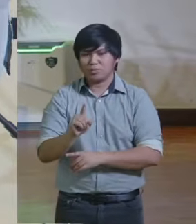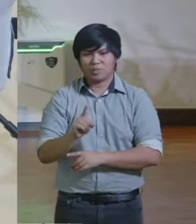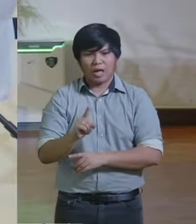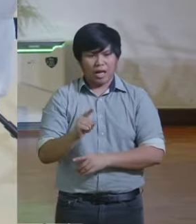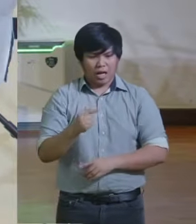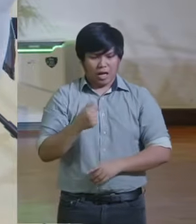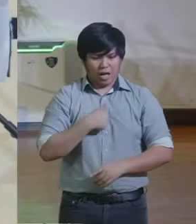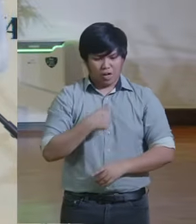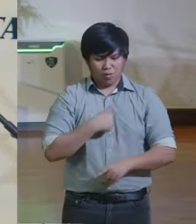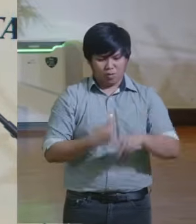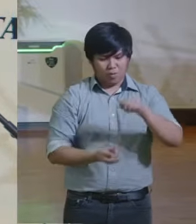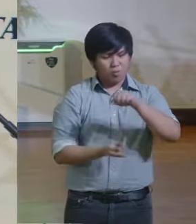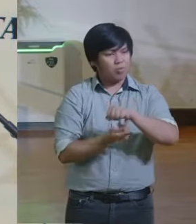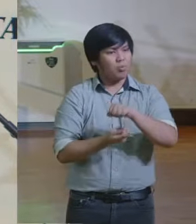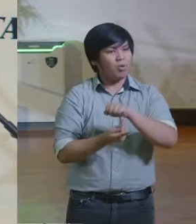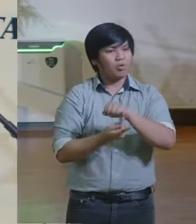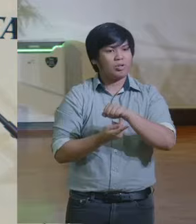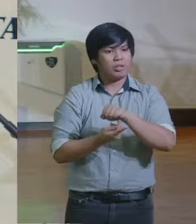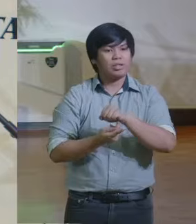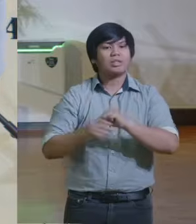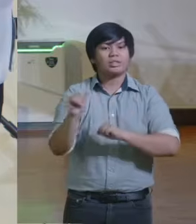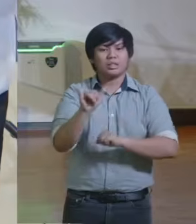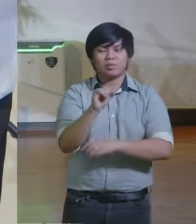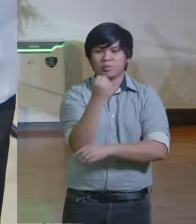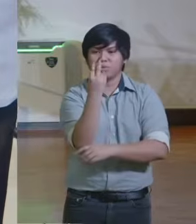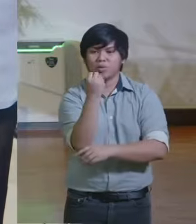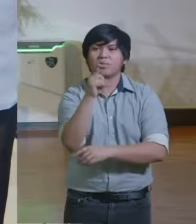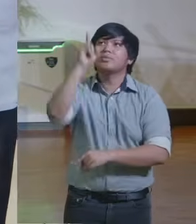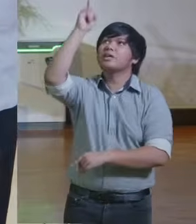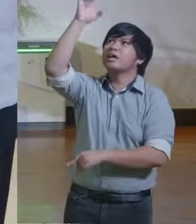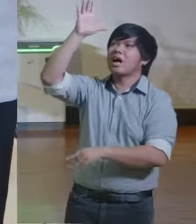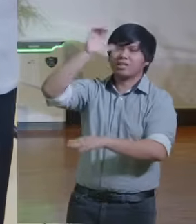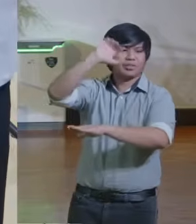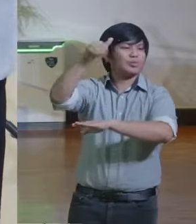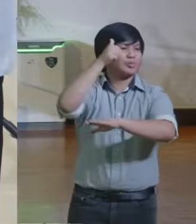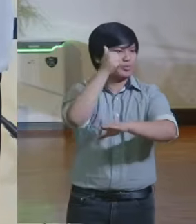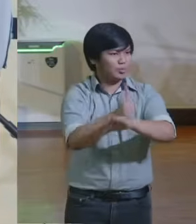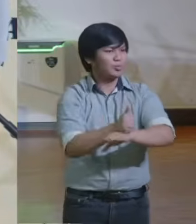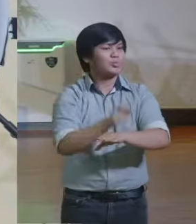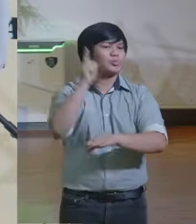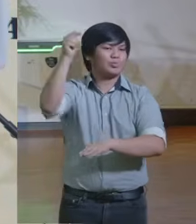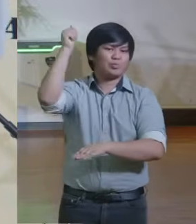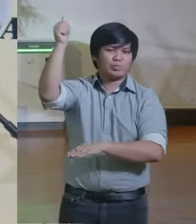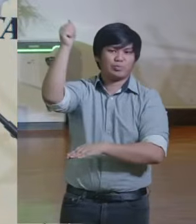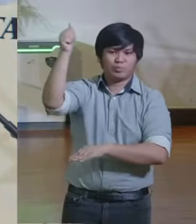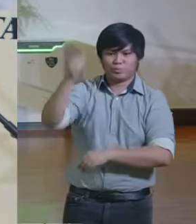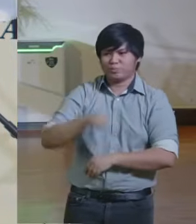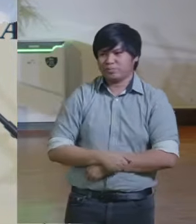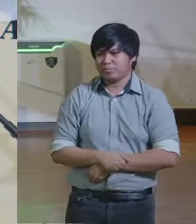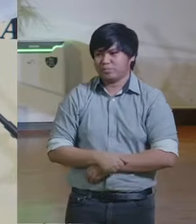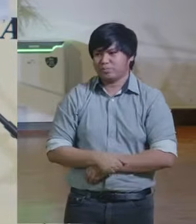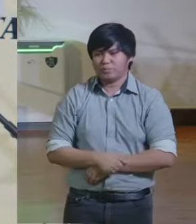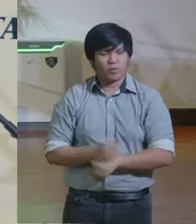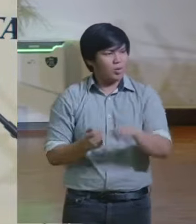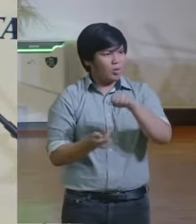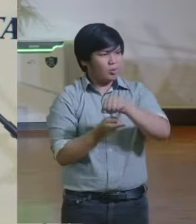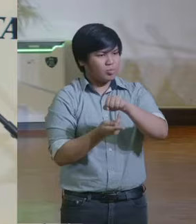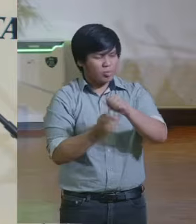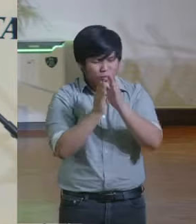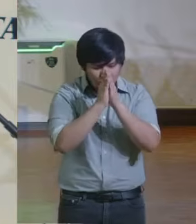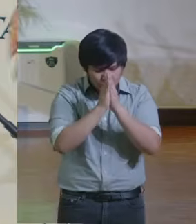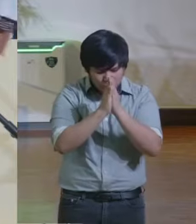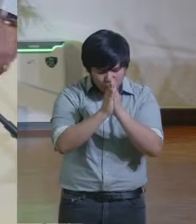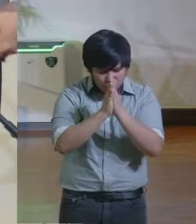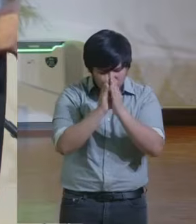ni Christ, Matthew chapter 10, verses 1 and 4. Luke chapter 6, siya po ay nanalangin na magdamag sa